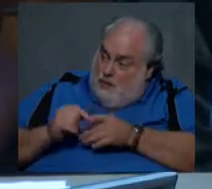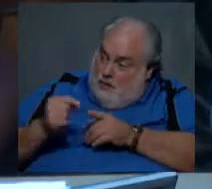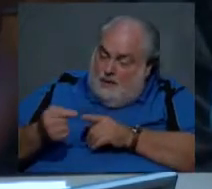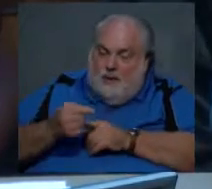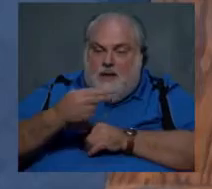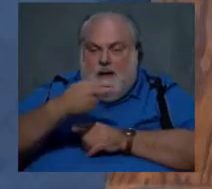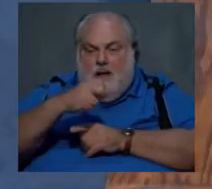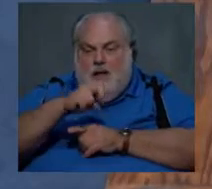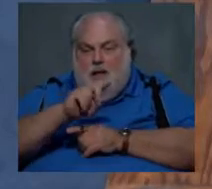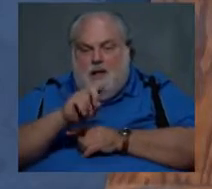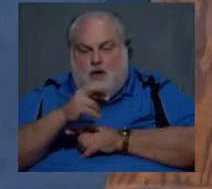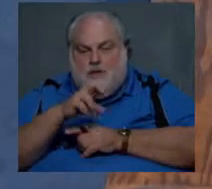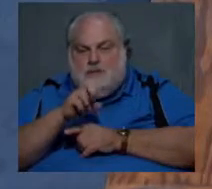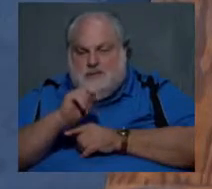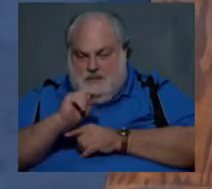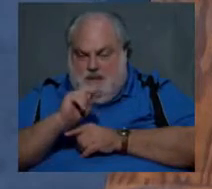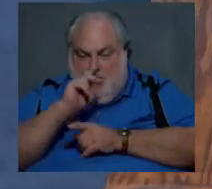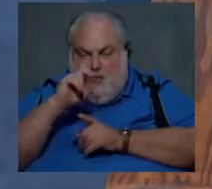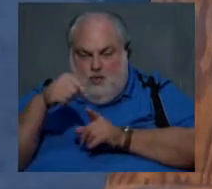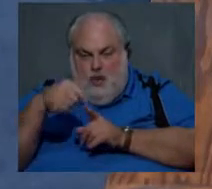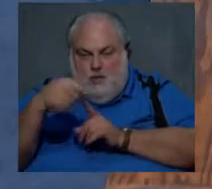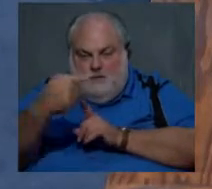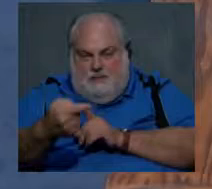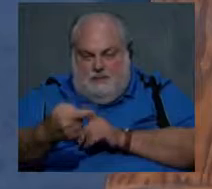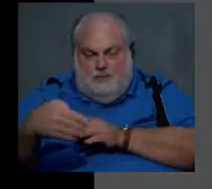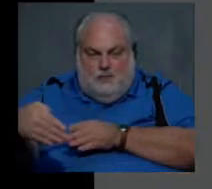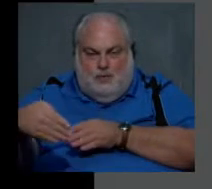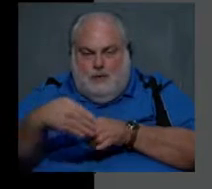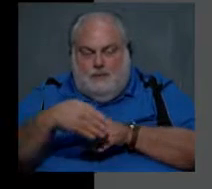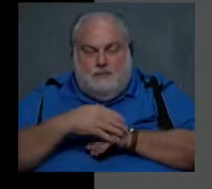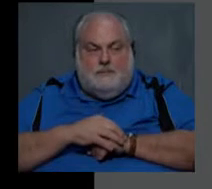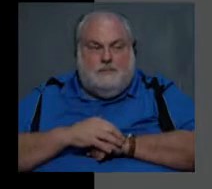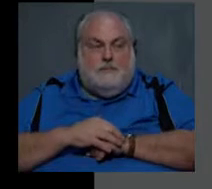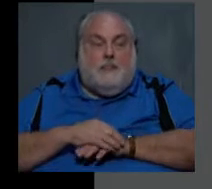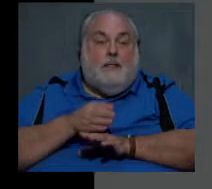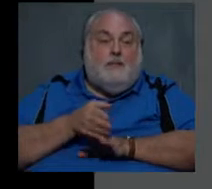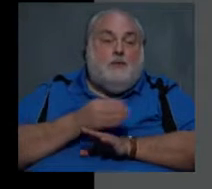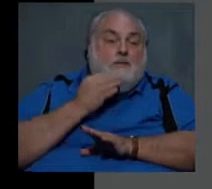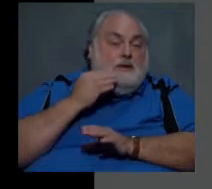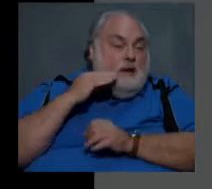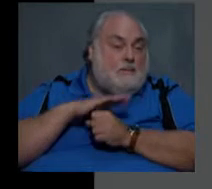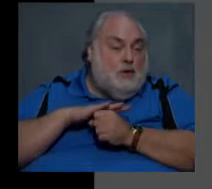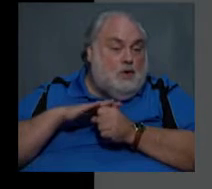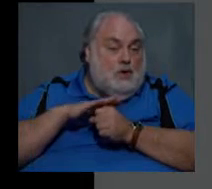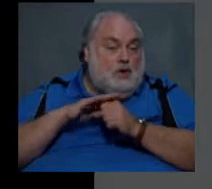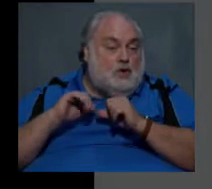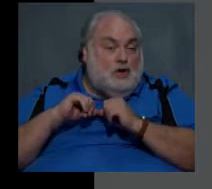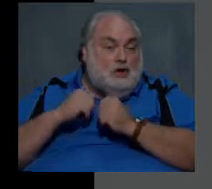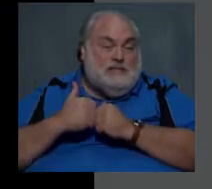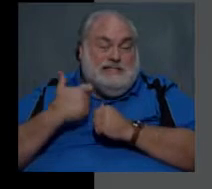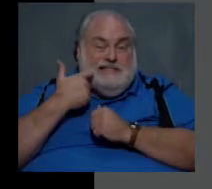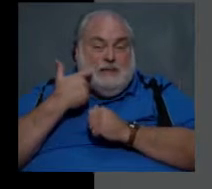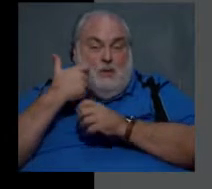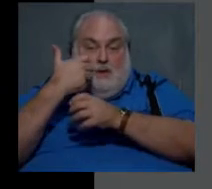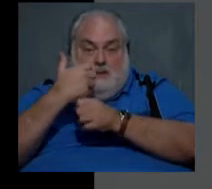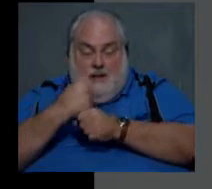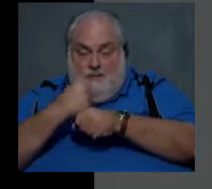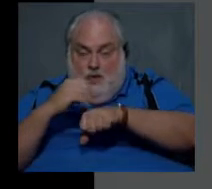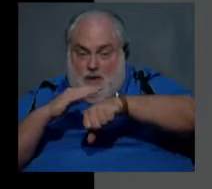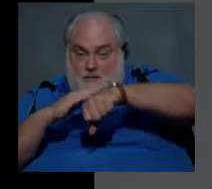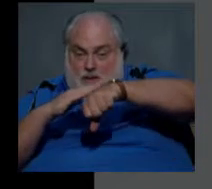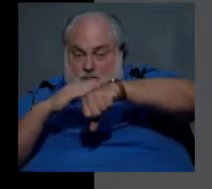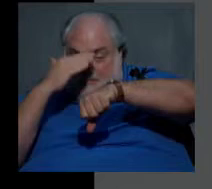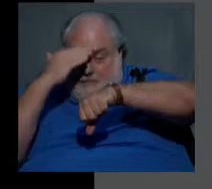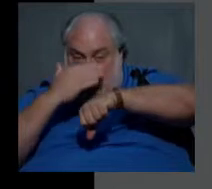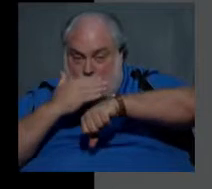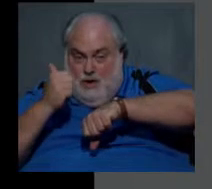Henderson's, that's correct. It shows on the drawing right there. And the previous neighborhood association lady who said that she just received, I guess, notification because